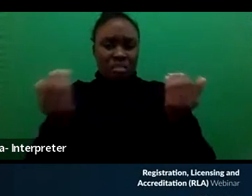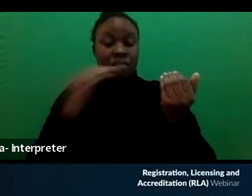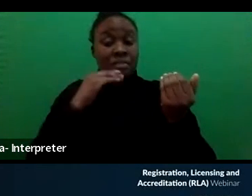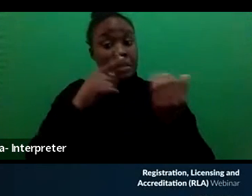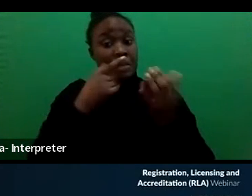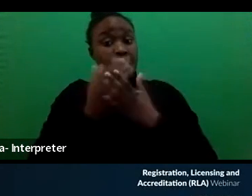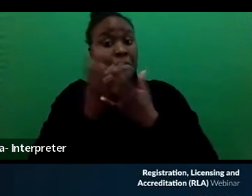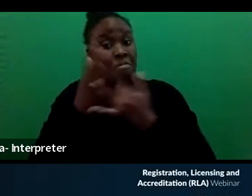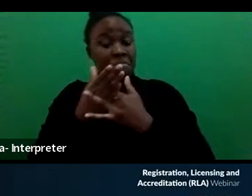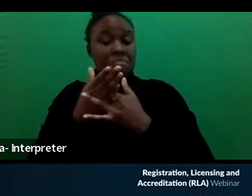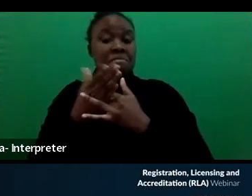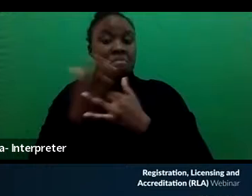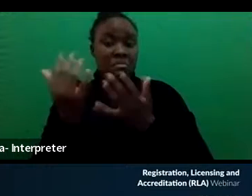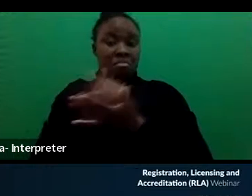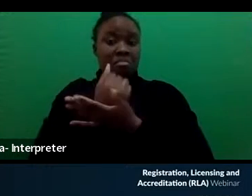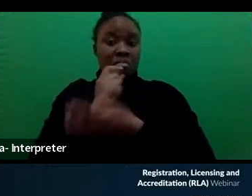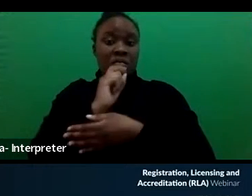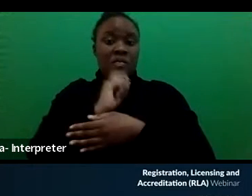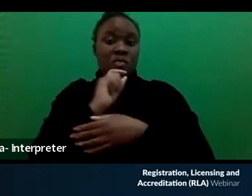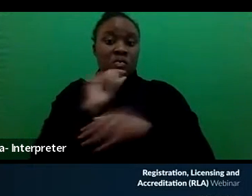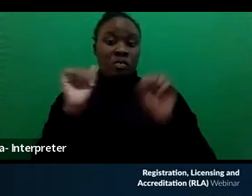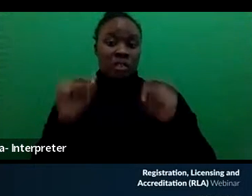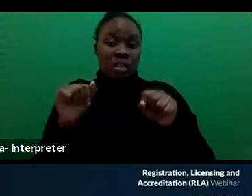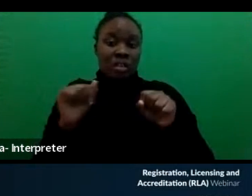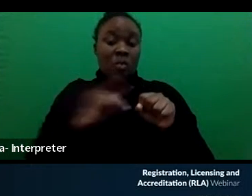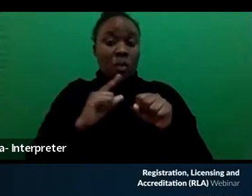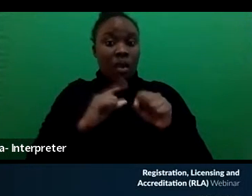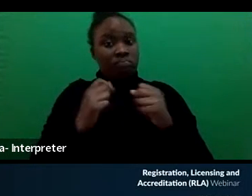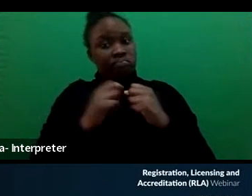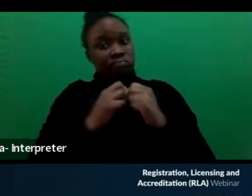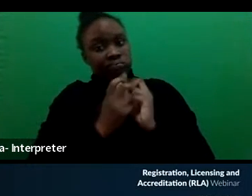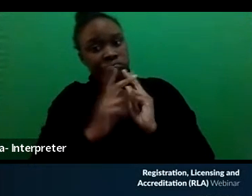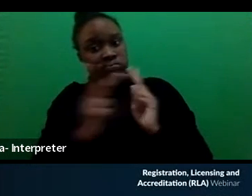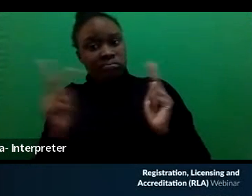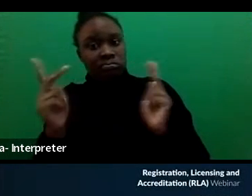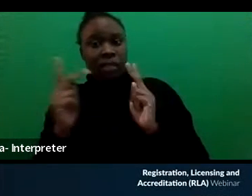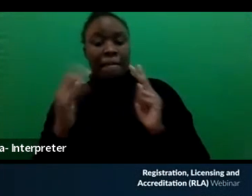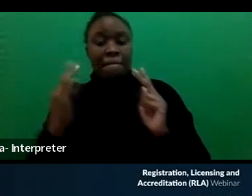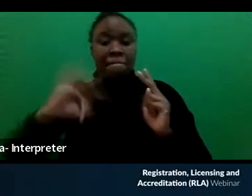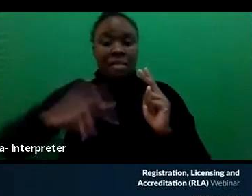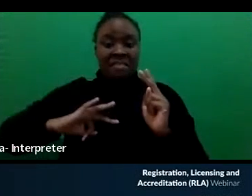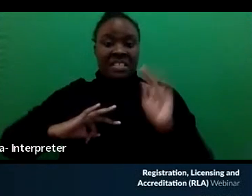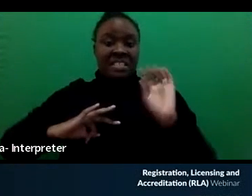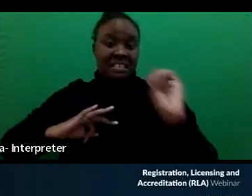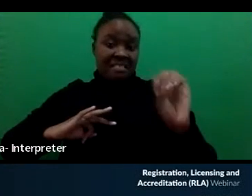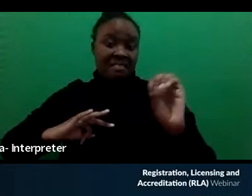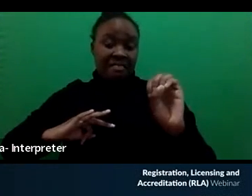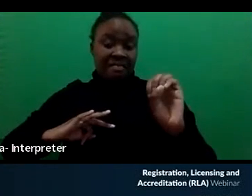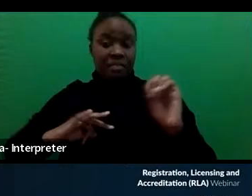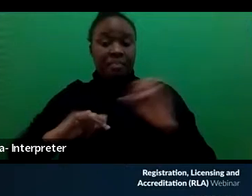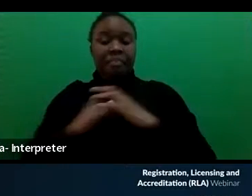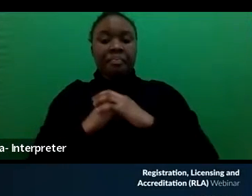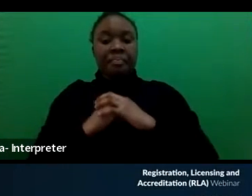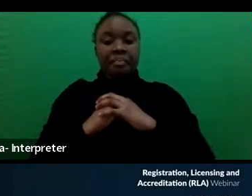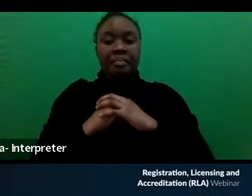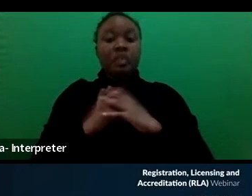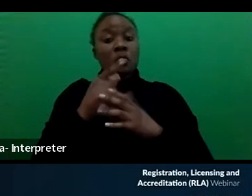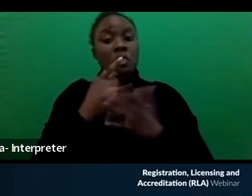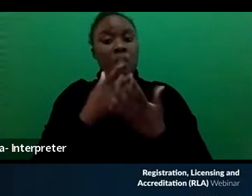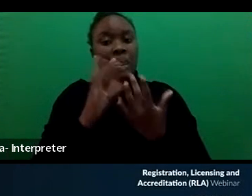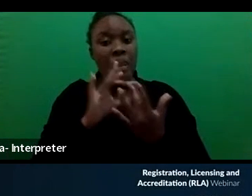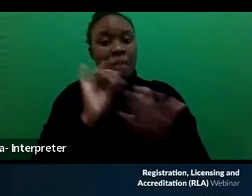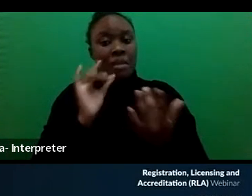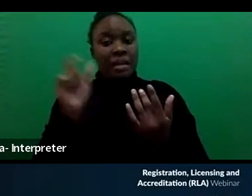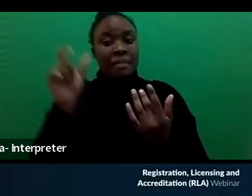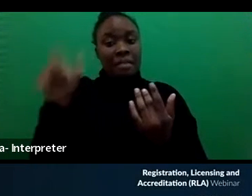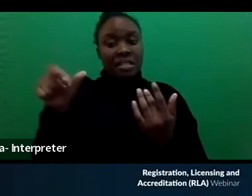and take advantage of it, because it's got also several benefits on that, because one can also nominate somebody